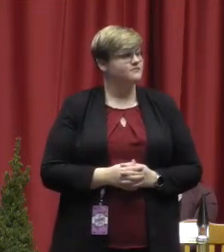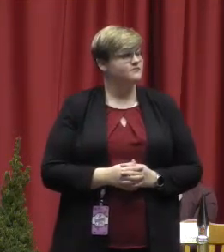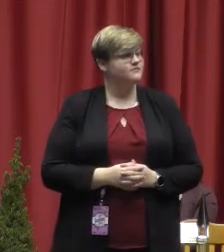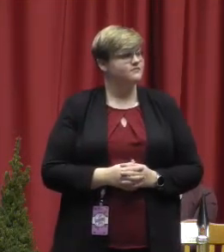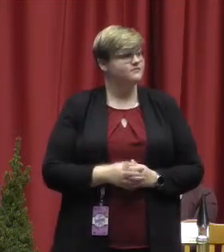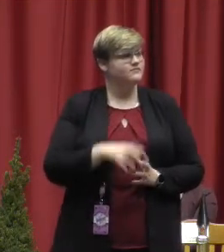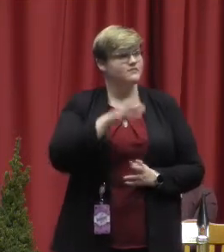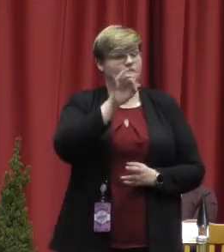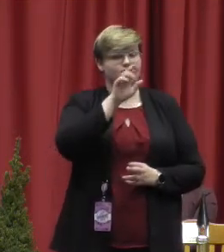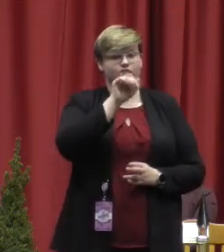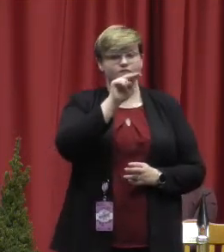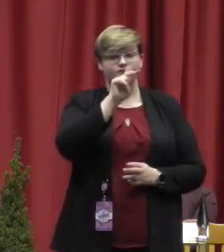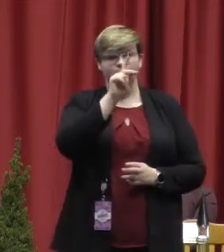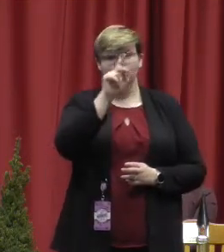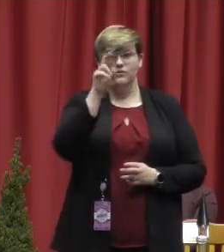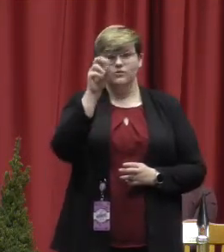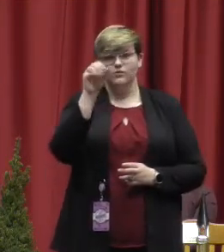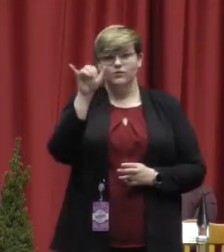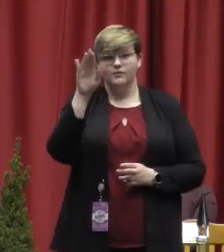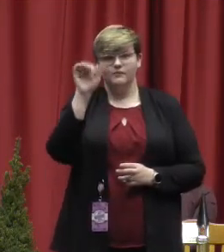Frank Roybal,